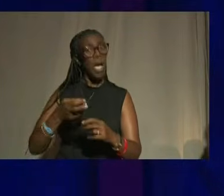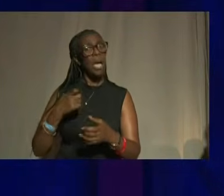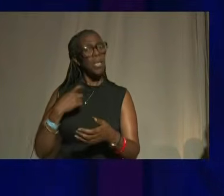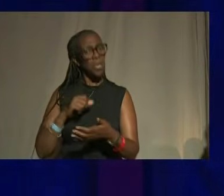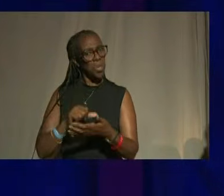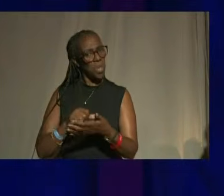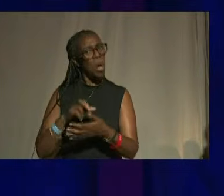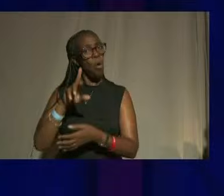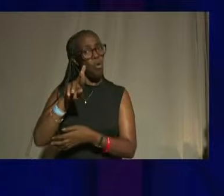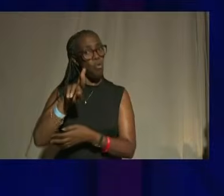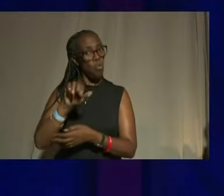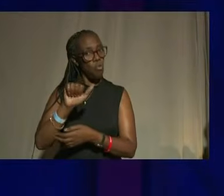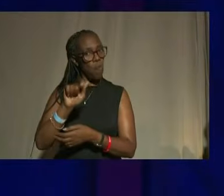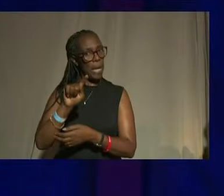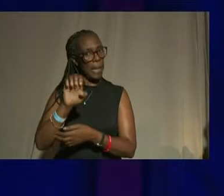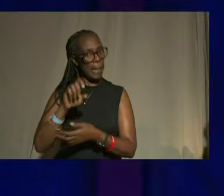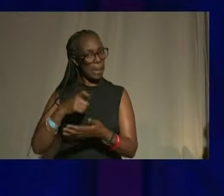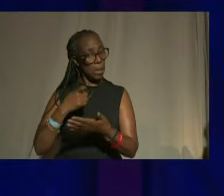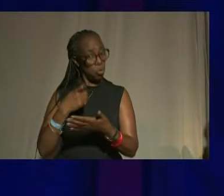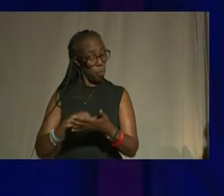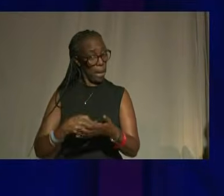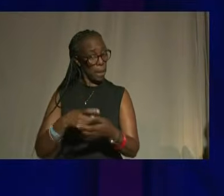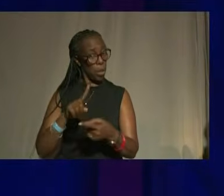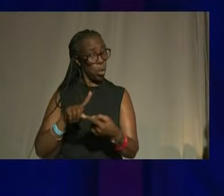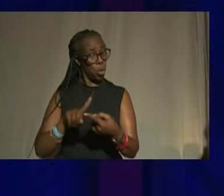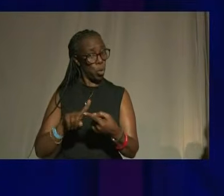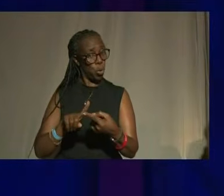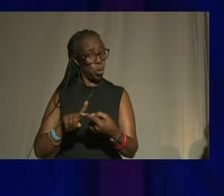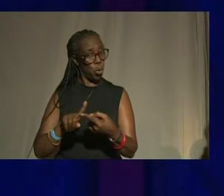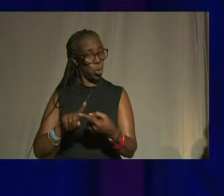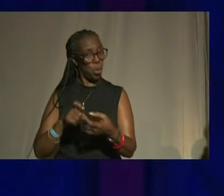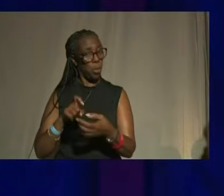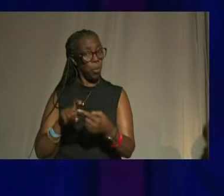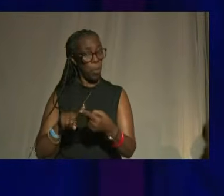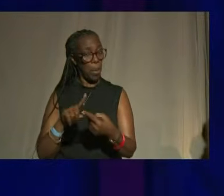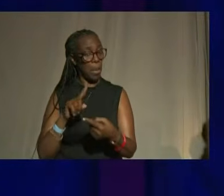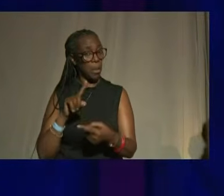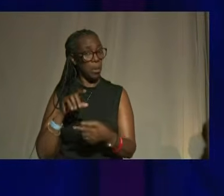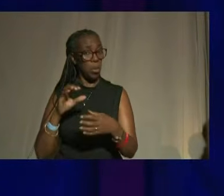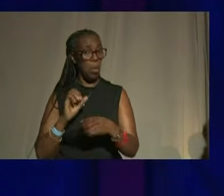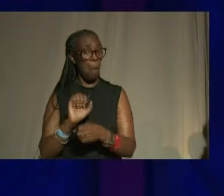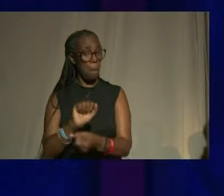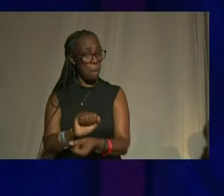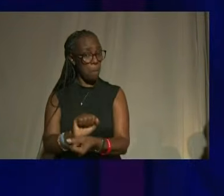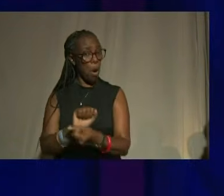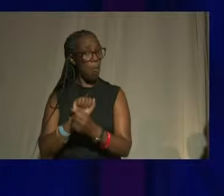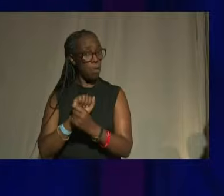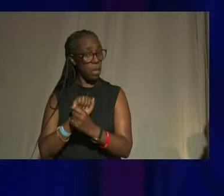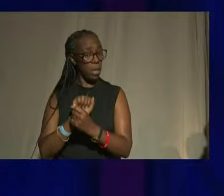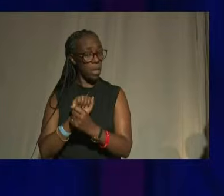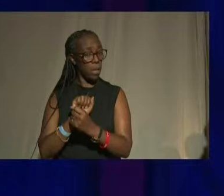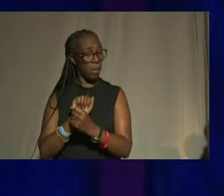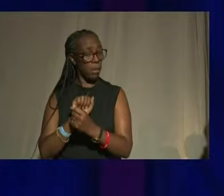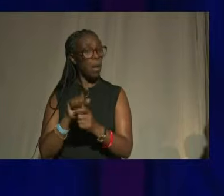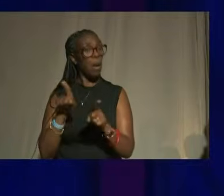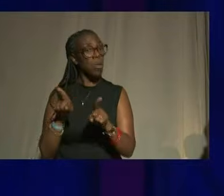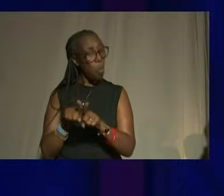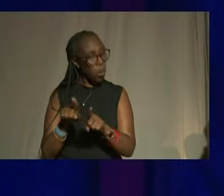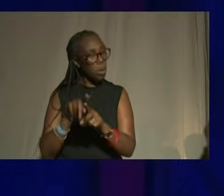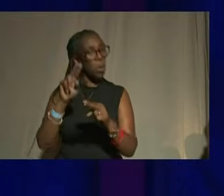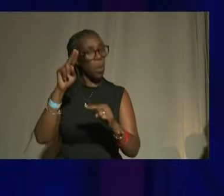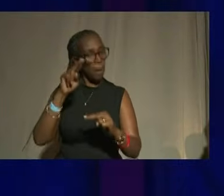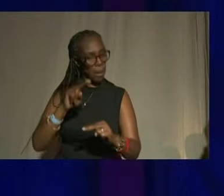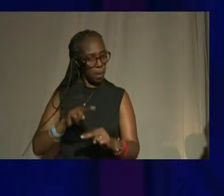Just recently, I was speaking to the DBJ. You know that